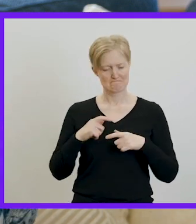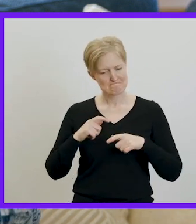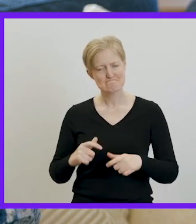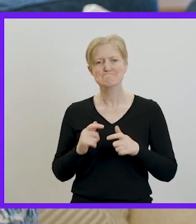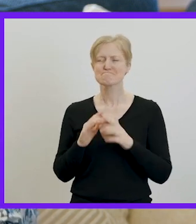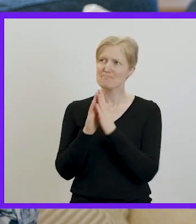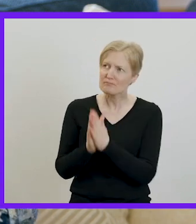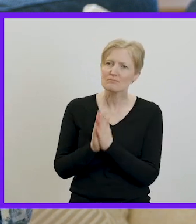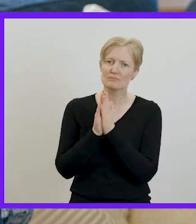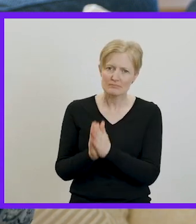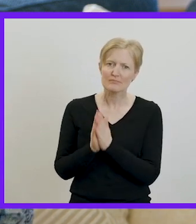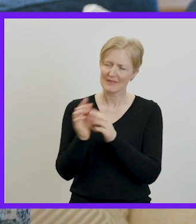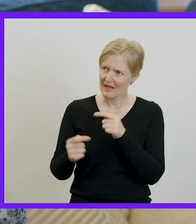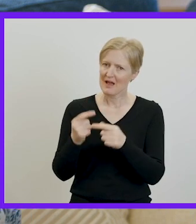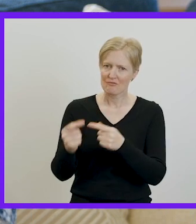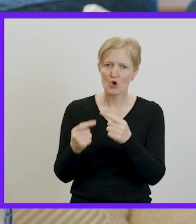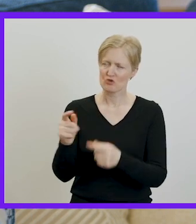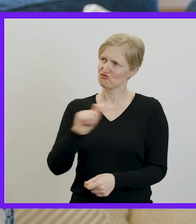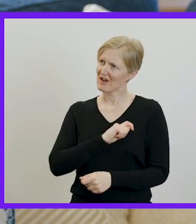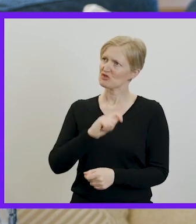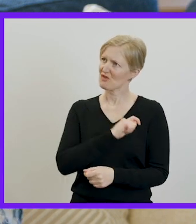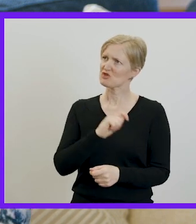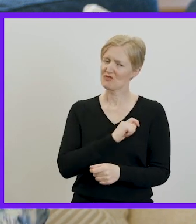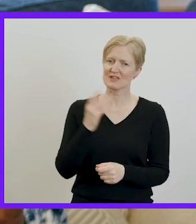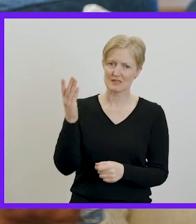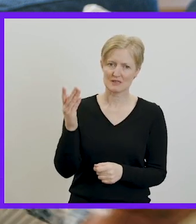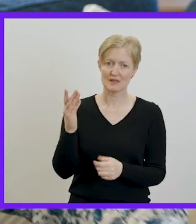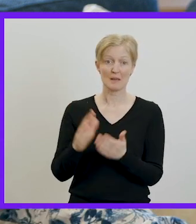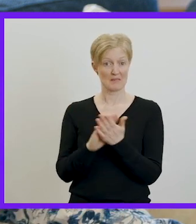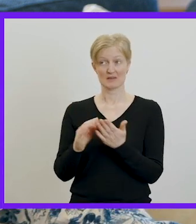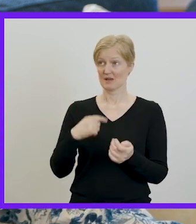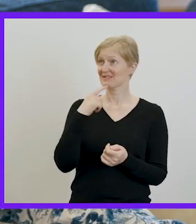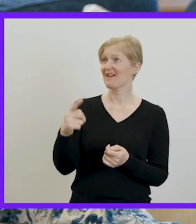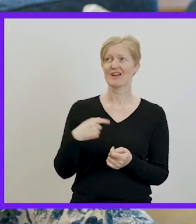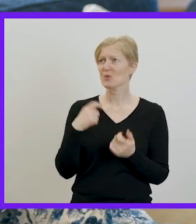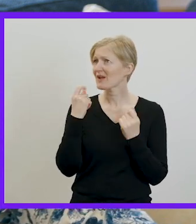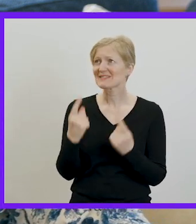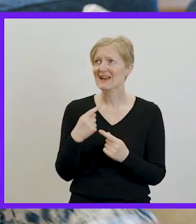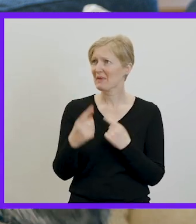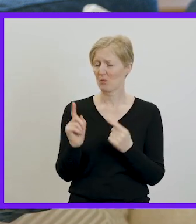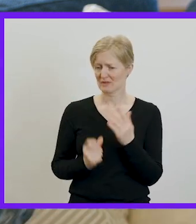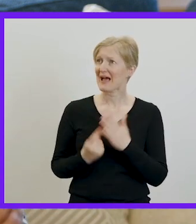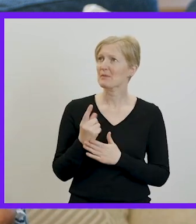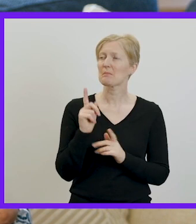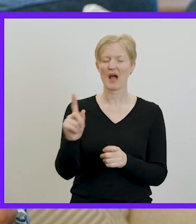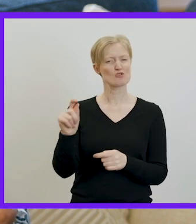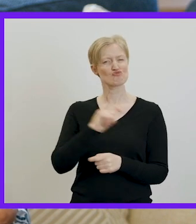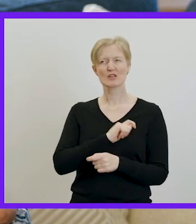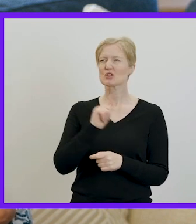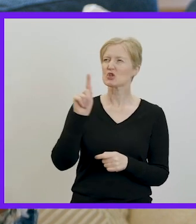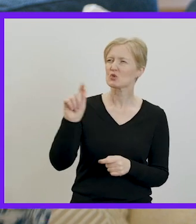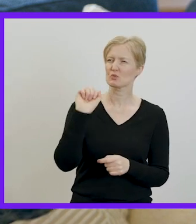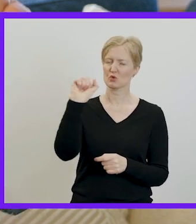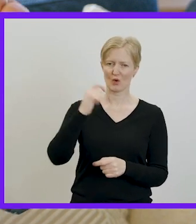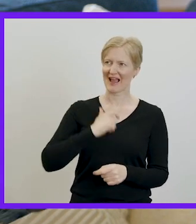when I keep on praying, when I keep on trusting, I'm saying, well, God, I don't understand about those discouragements, but I trust in your